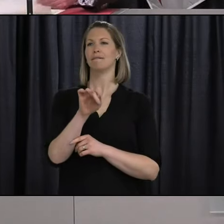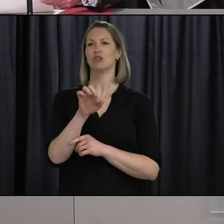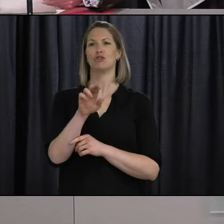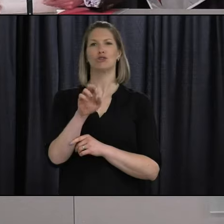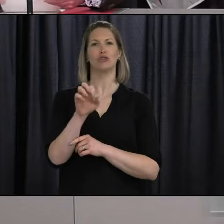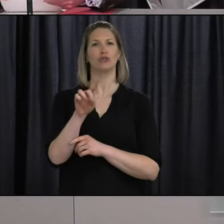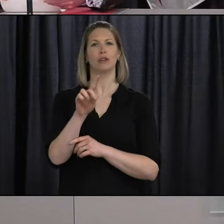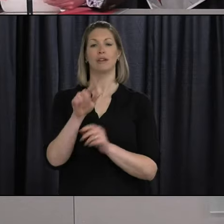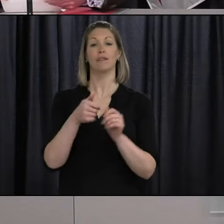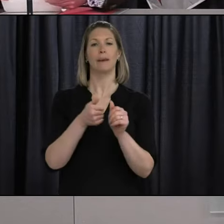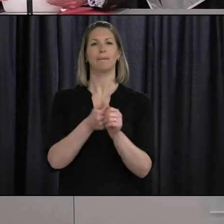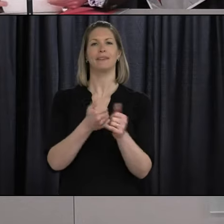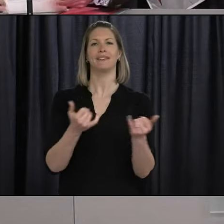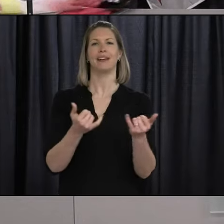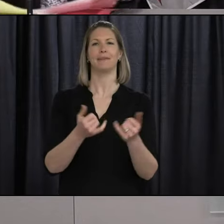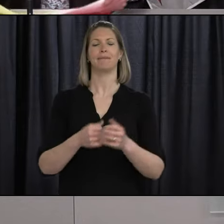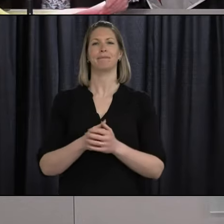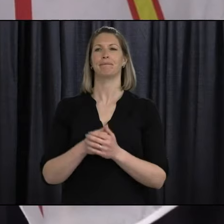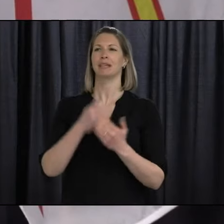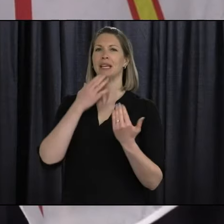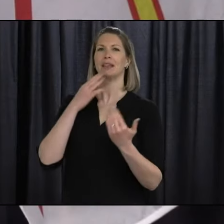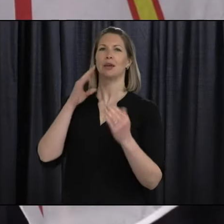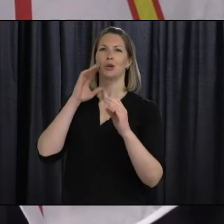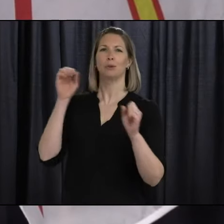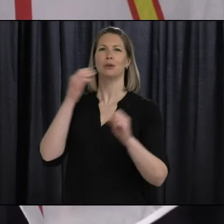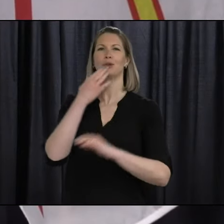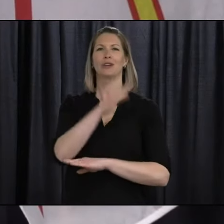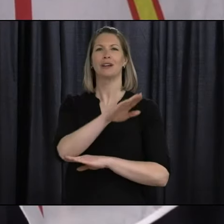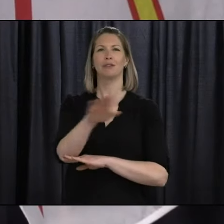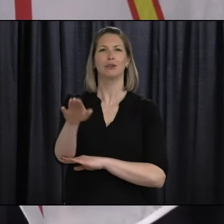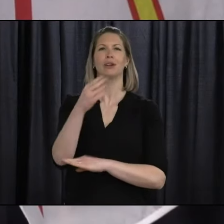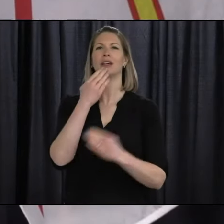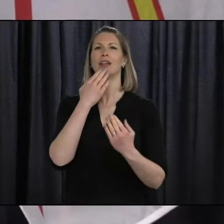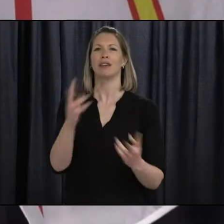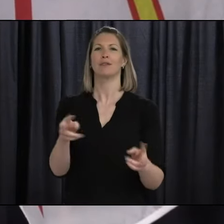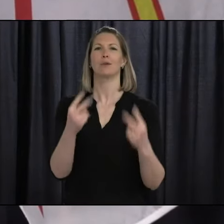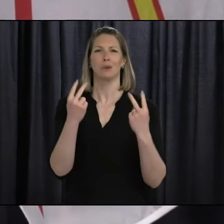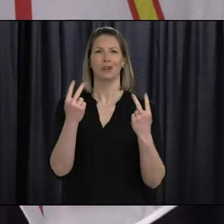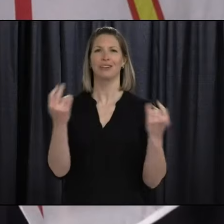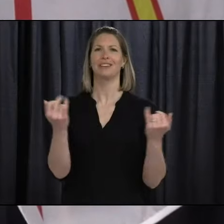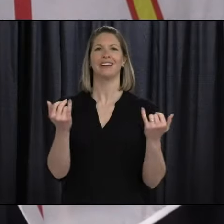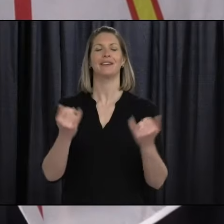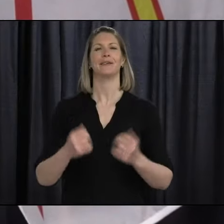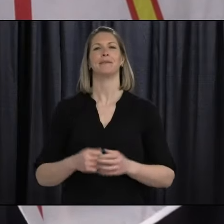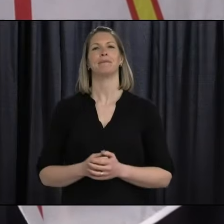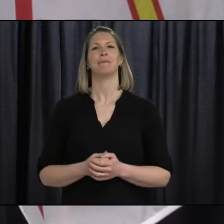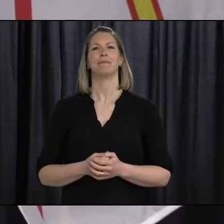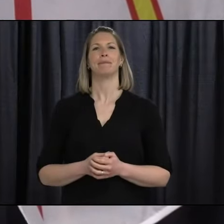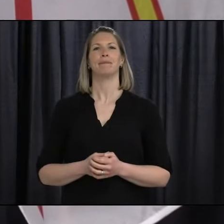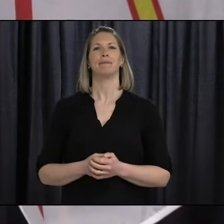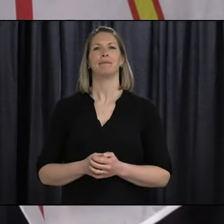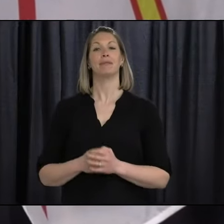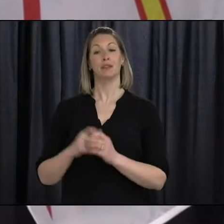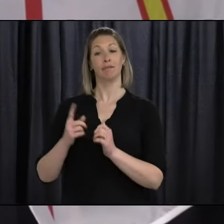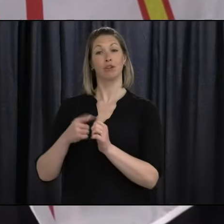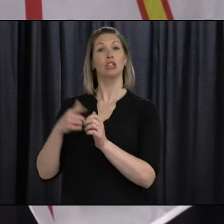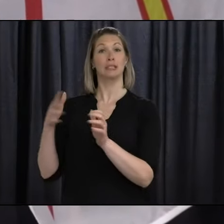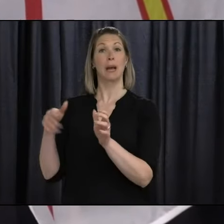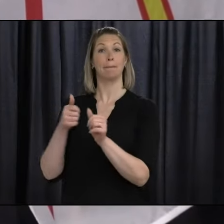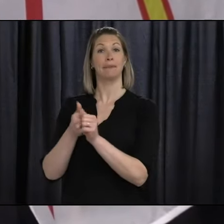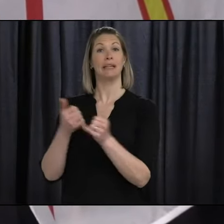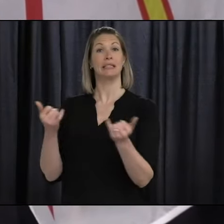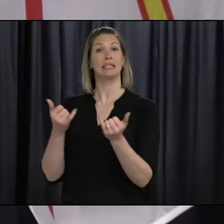update. Thank you, Premier. Good afternoon, everyone. Thank you for joining us today. We'll start with an update